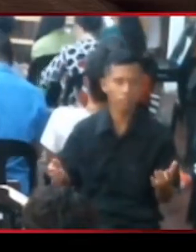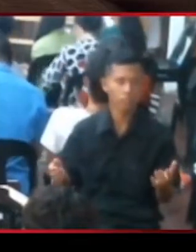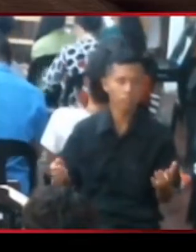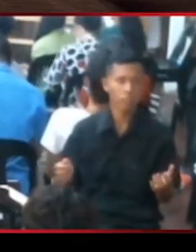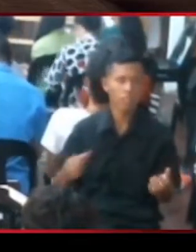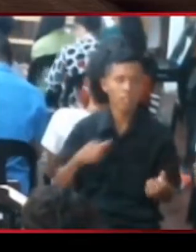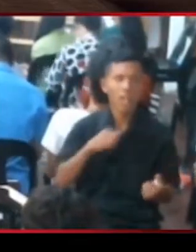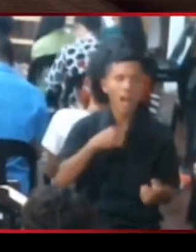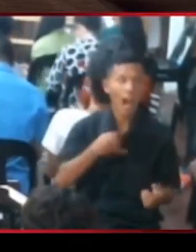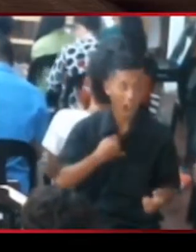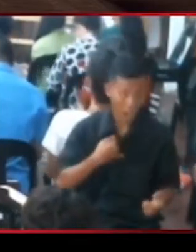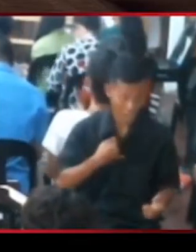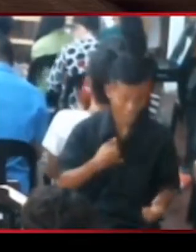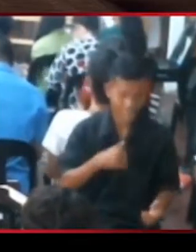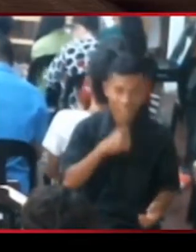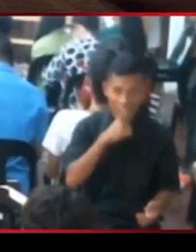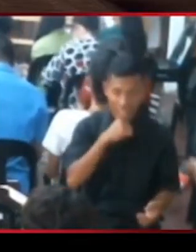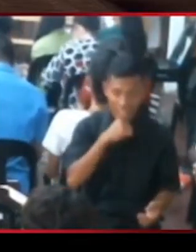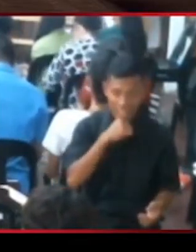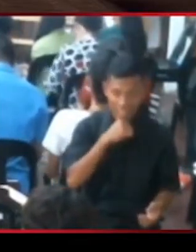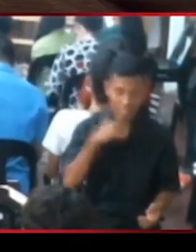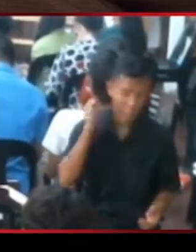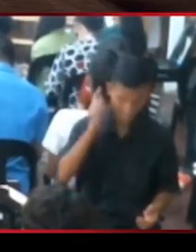I shall not do.